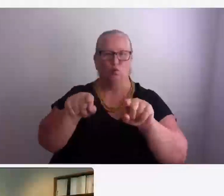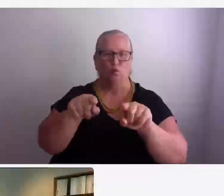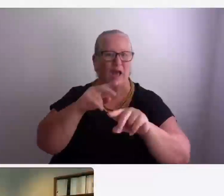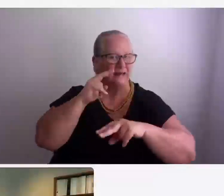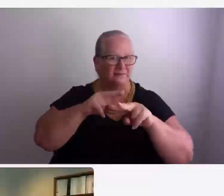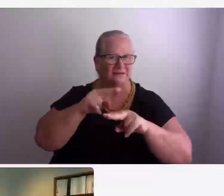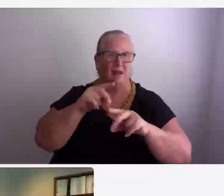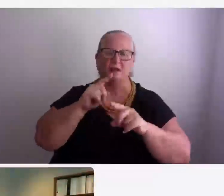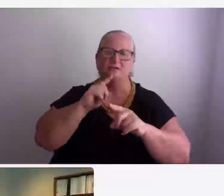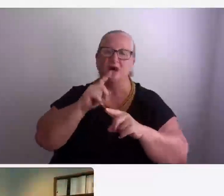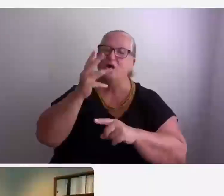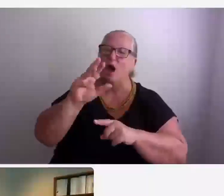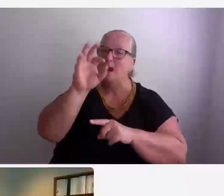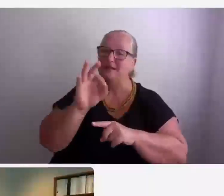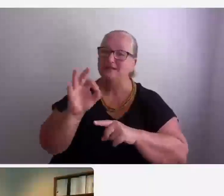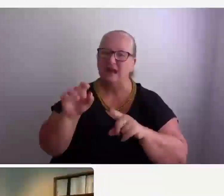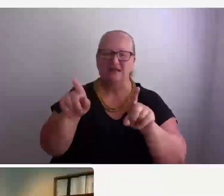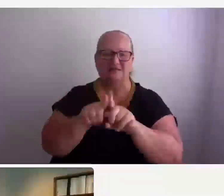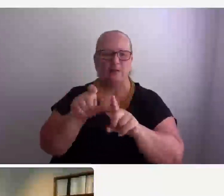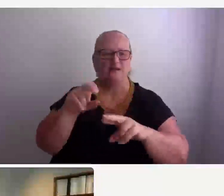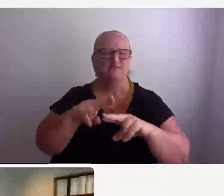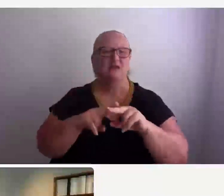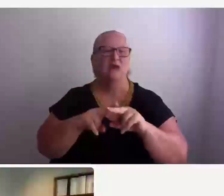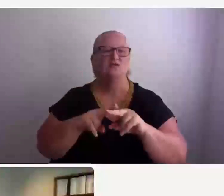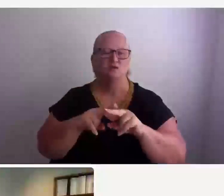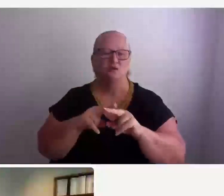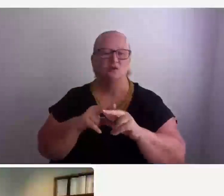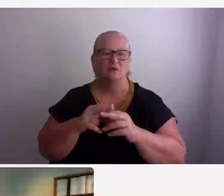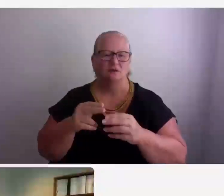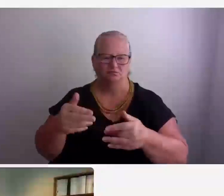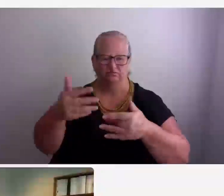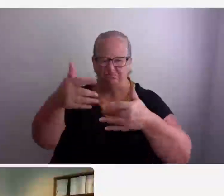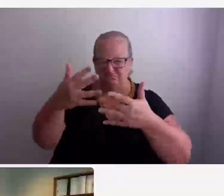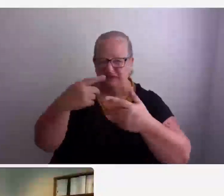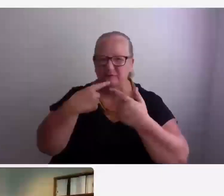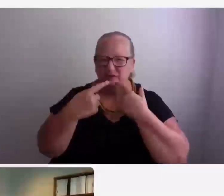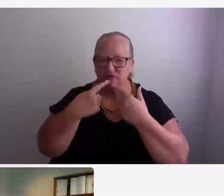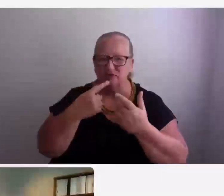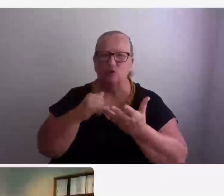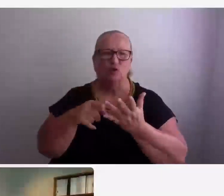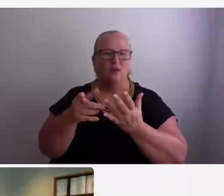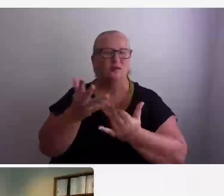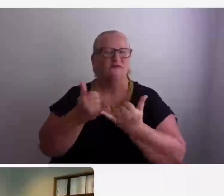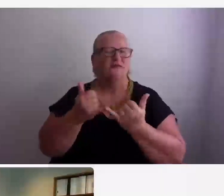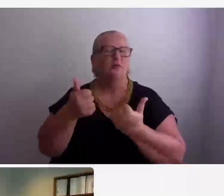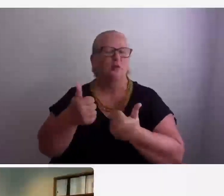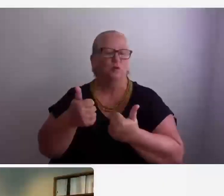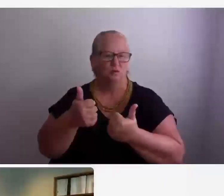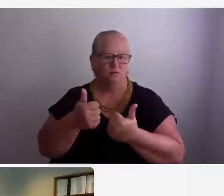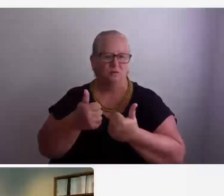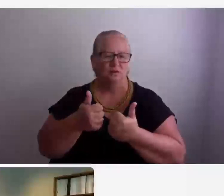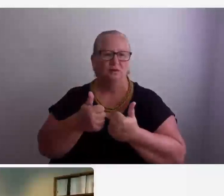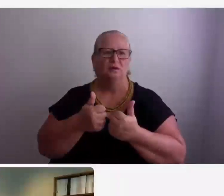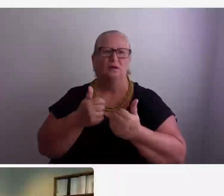of the time we're ending up with the same classification result. And once again, that's extremely good when it comes to, I